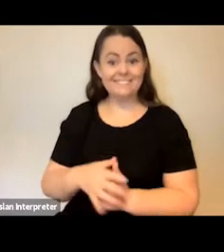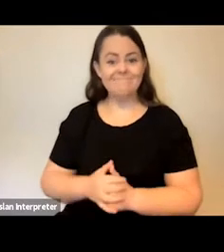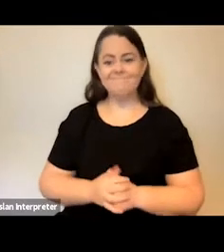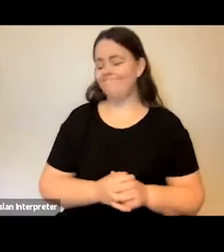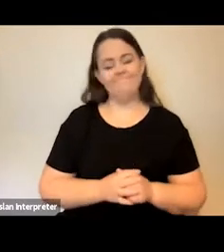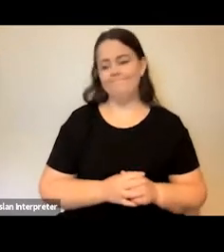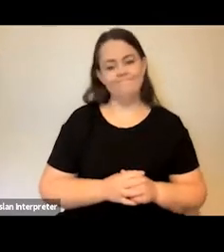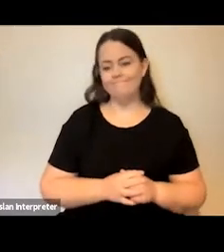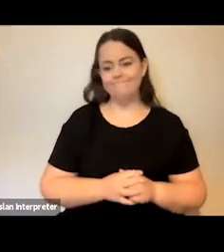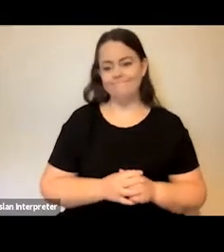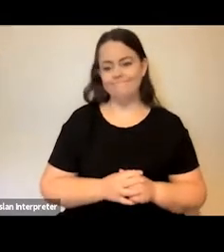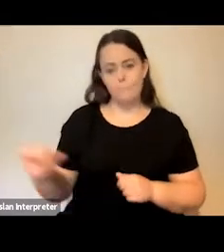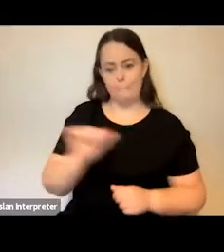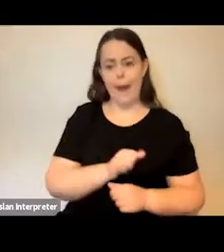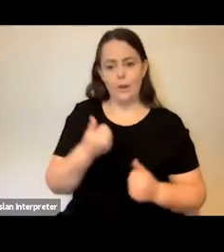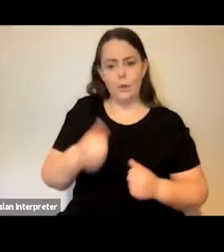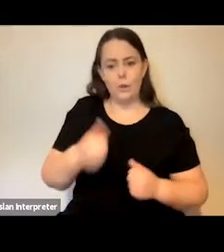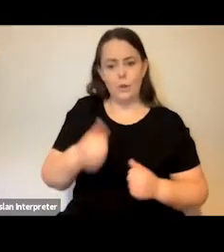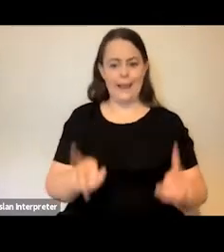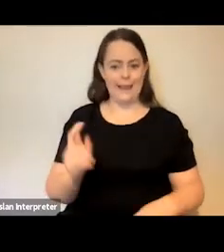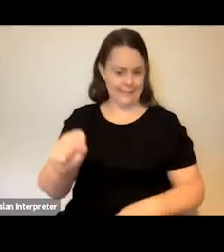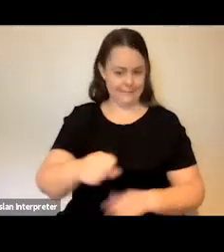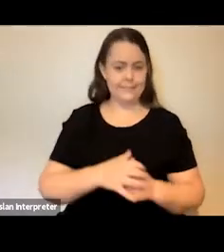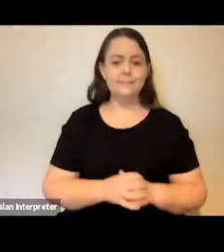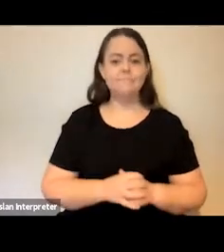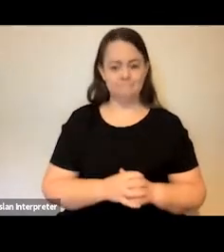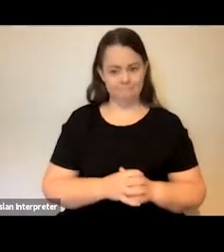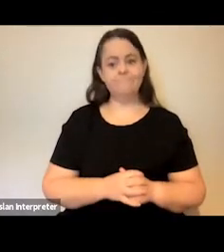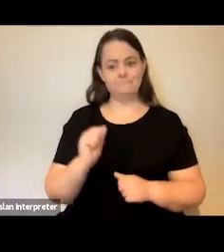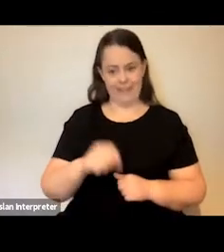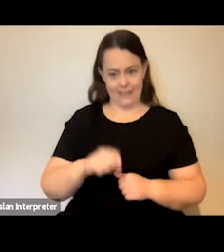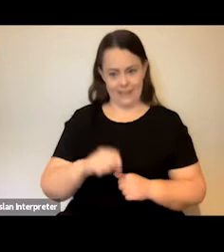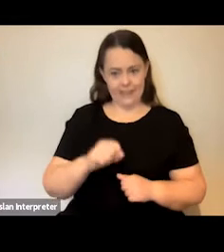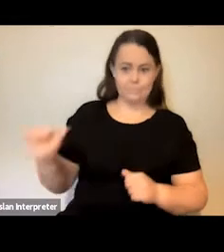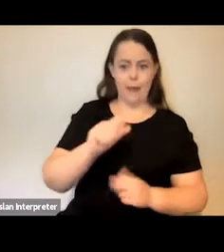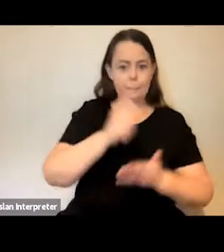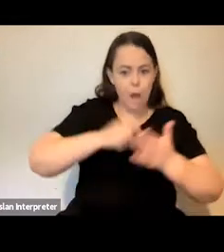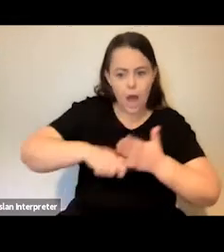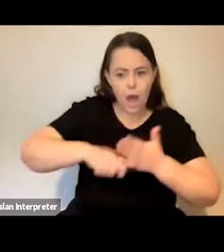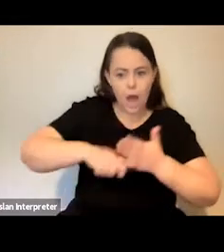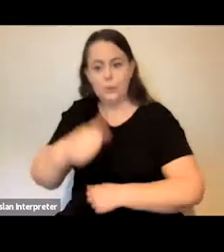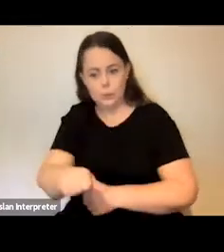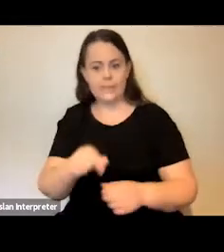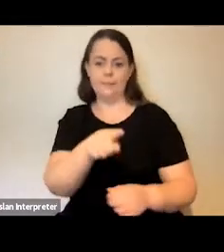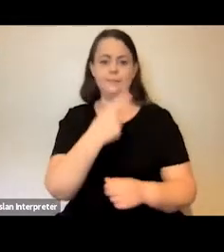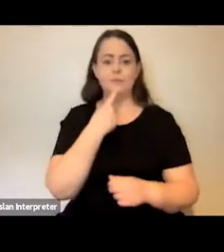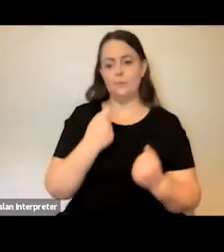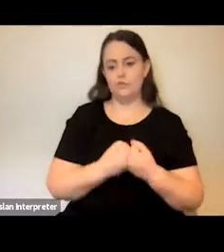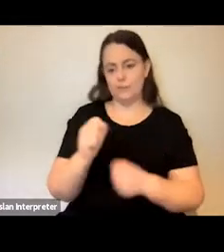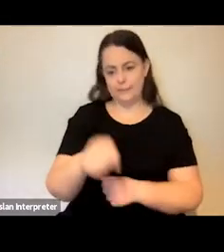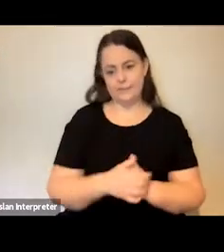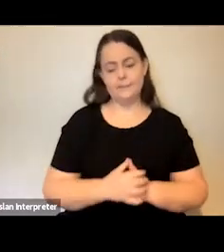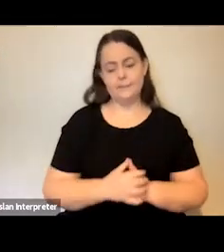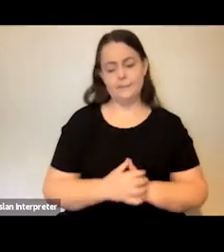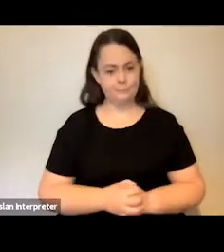been sustained. And yes, it appears that the markets have rebounded. So if we look at that in a bit more detail,